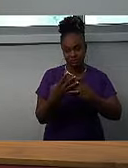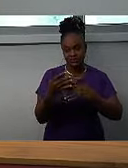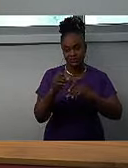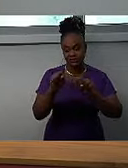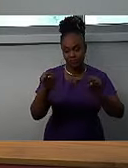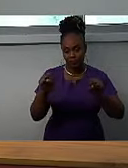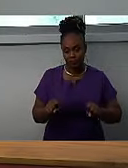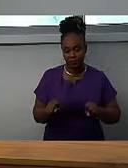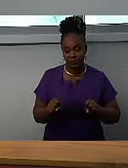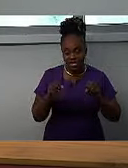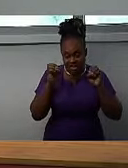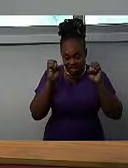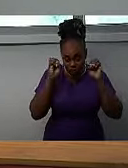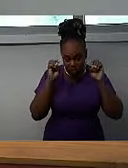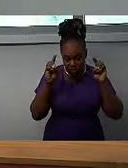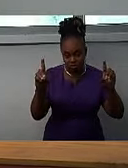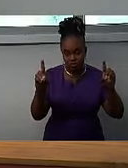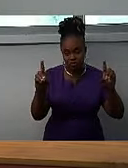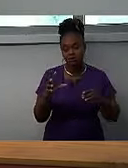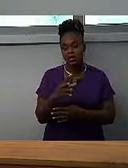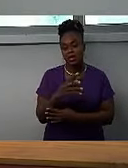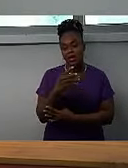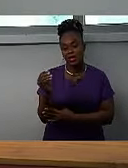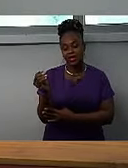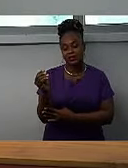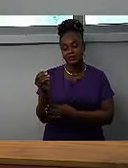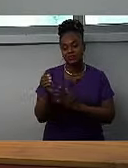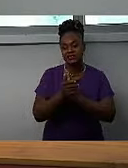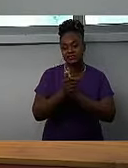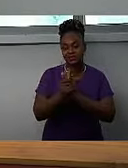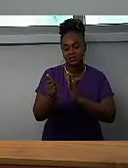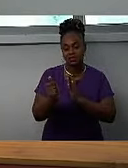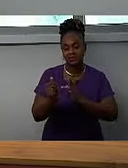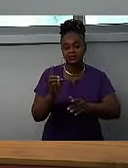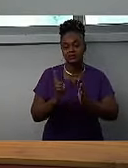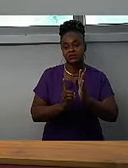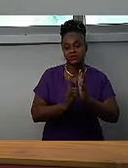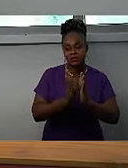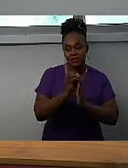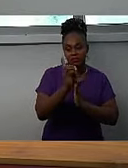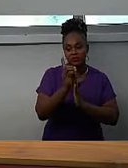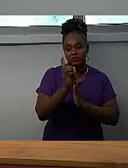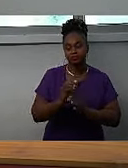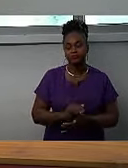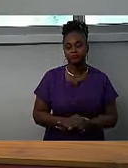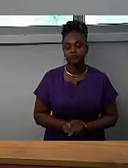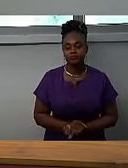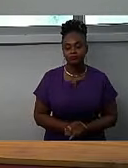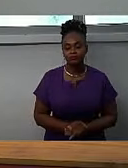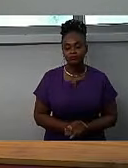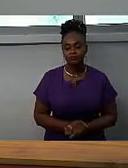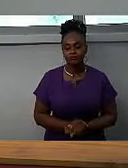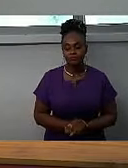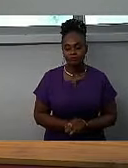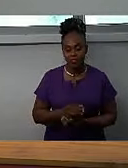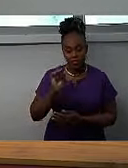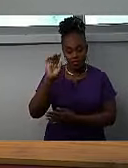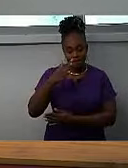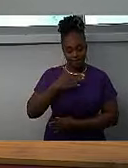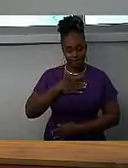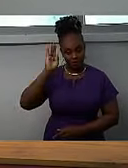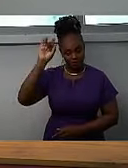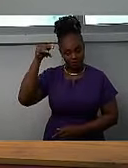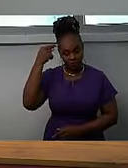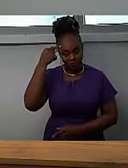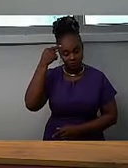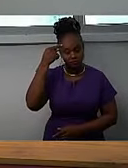Education and skills development. Madam President, Mr. Speaker, my government